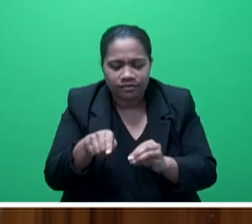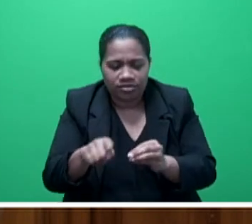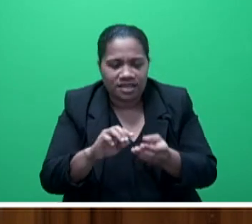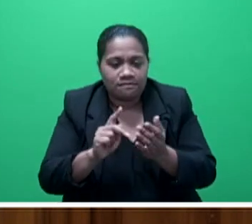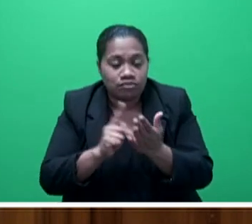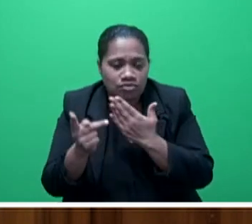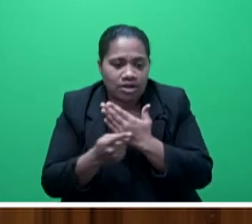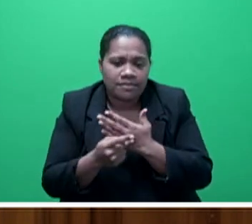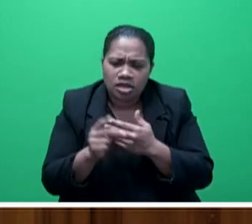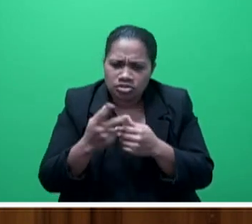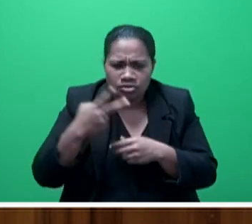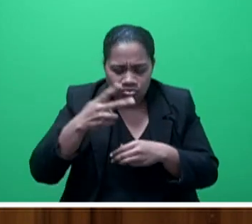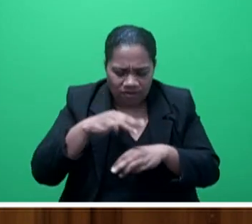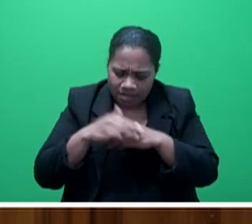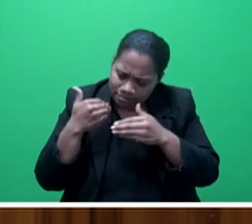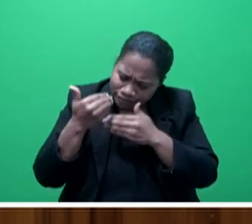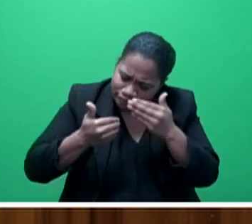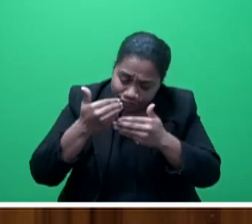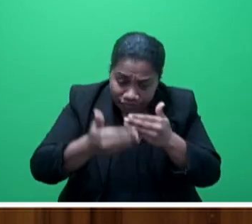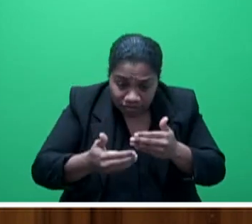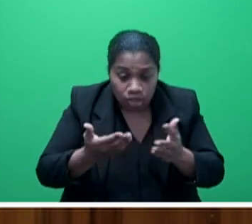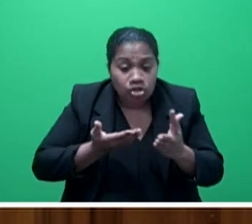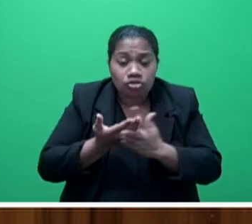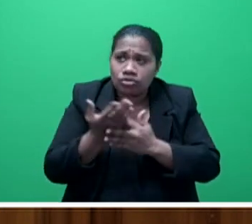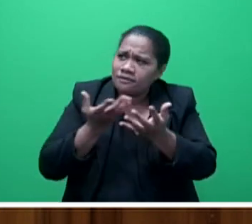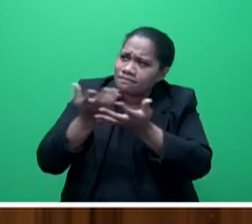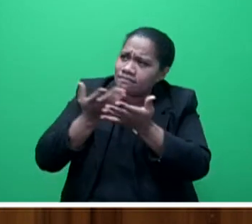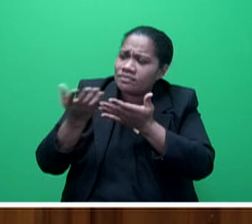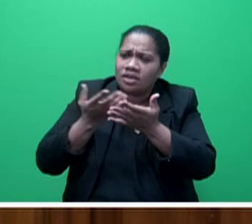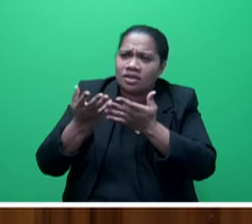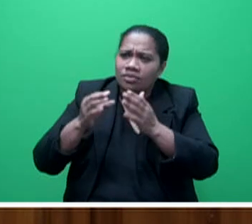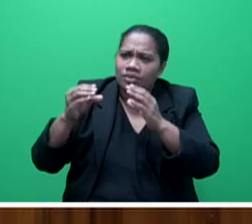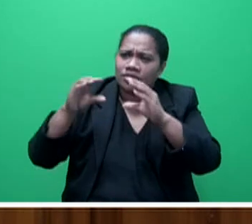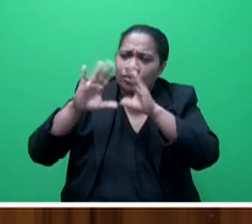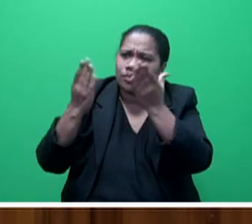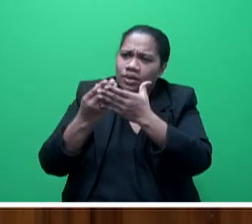its collaboration with the Asian Development Bank and the World Bank, FRA will commence the major